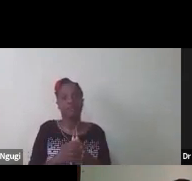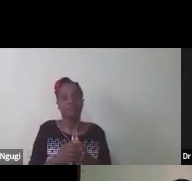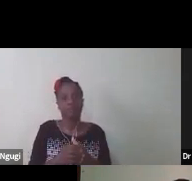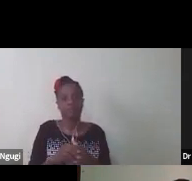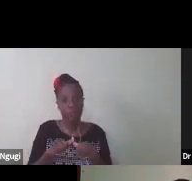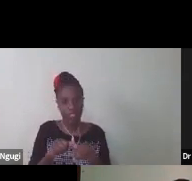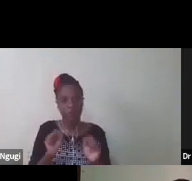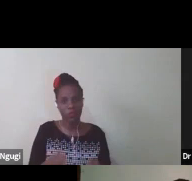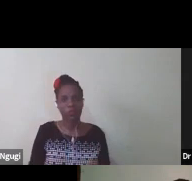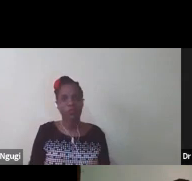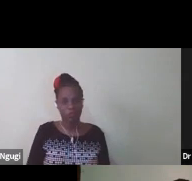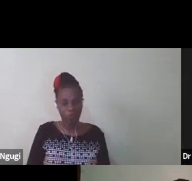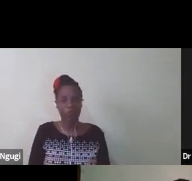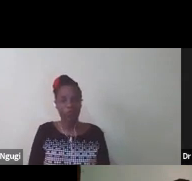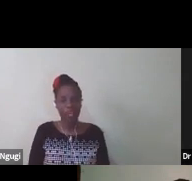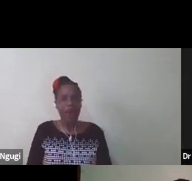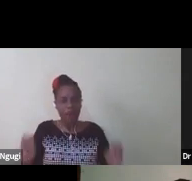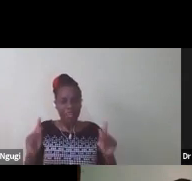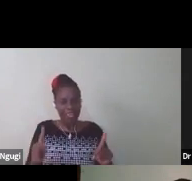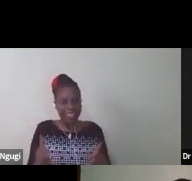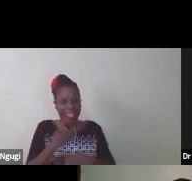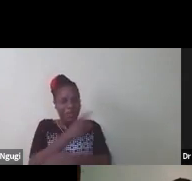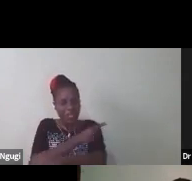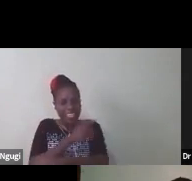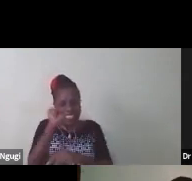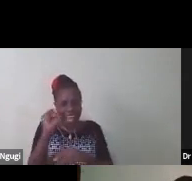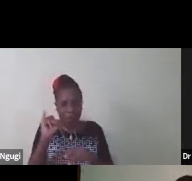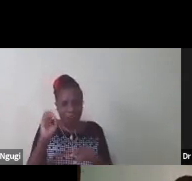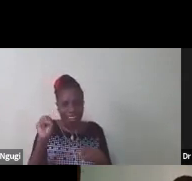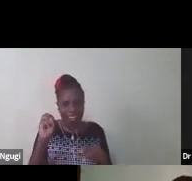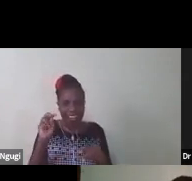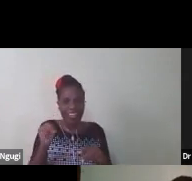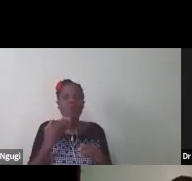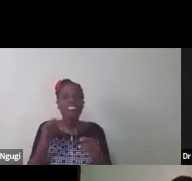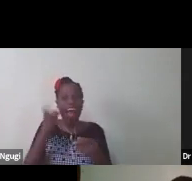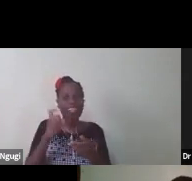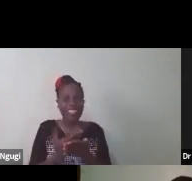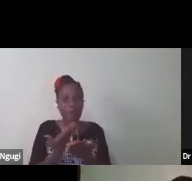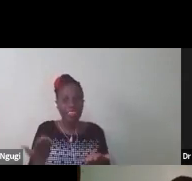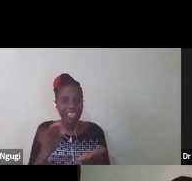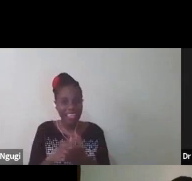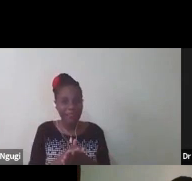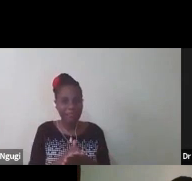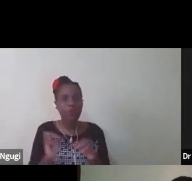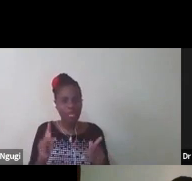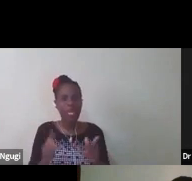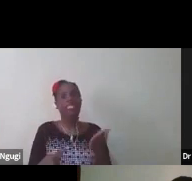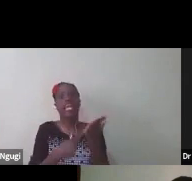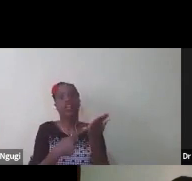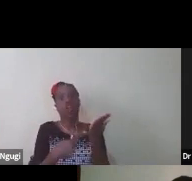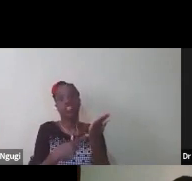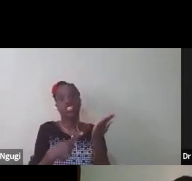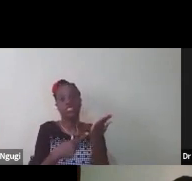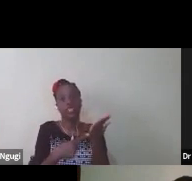All right. Doctor, you'd like to add on that, or you okay? Yeah, we are also using technology to